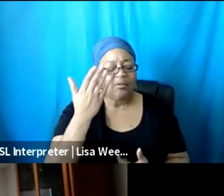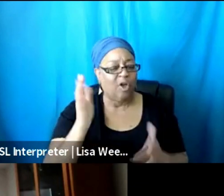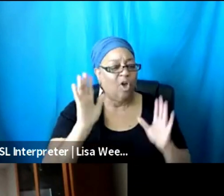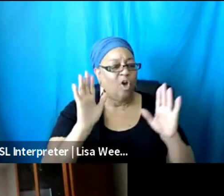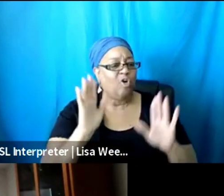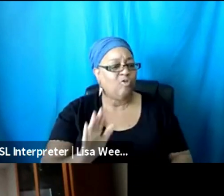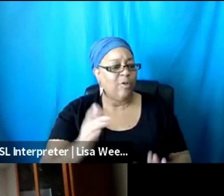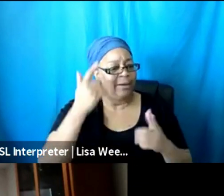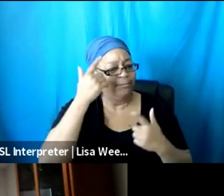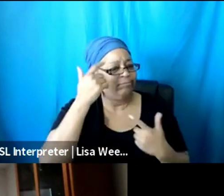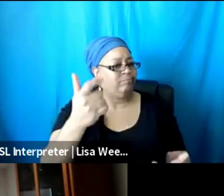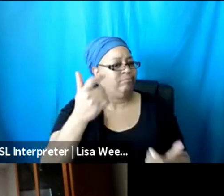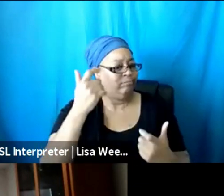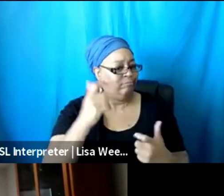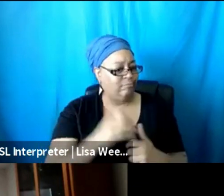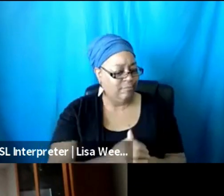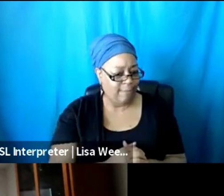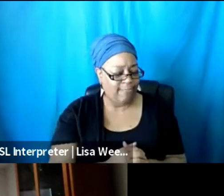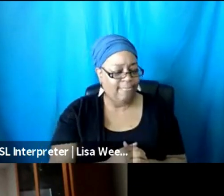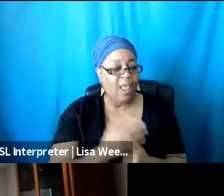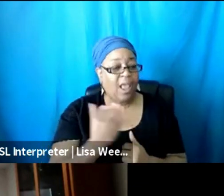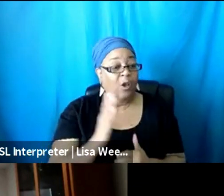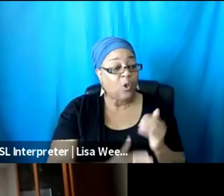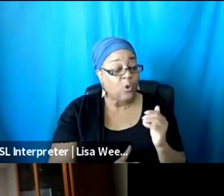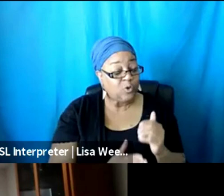So in conclusion,